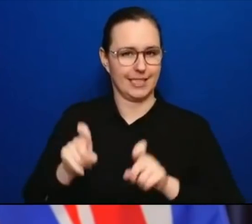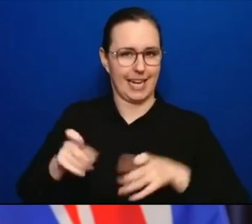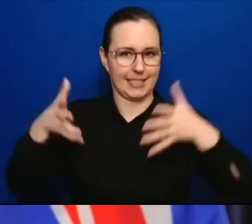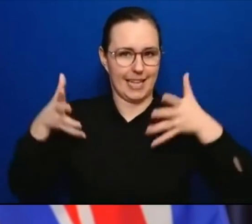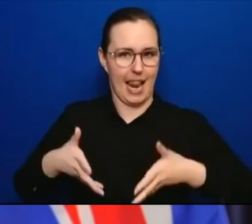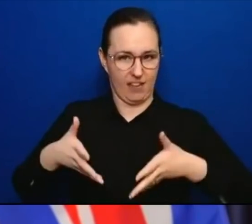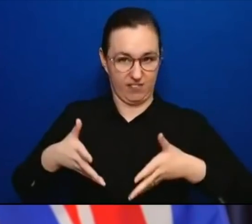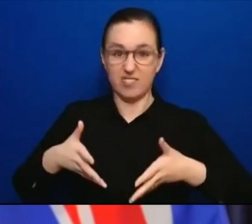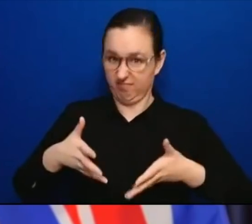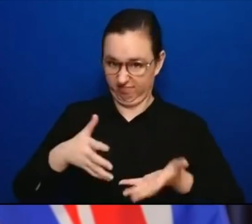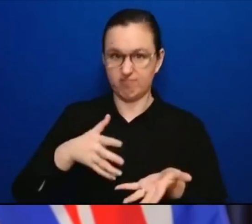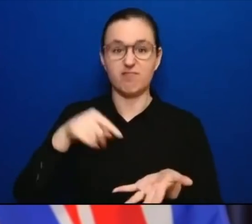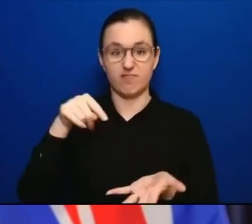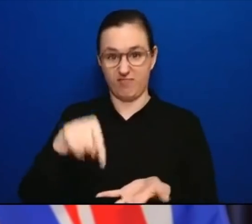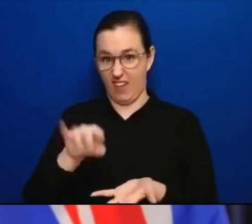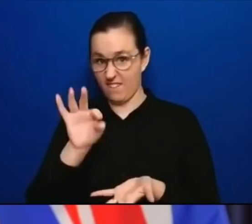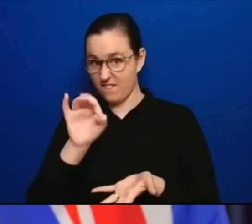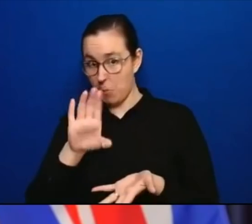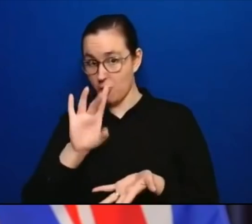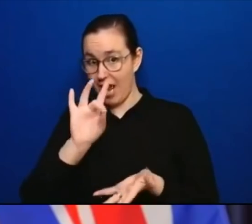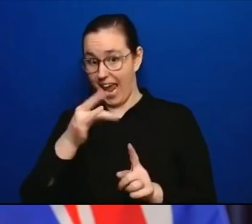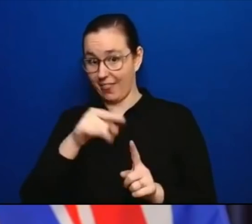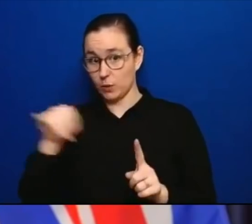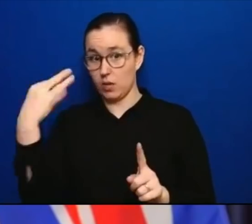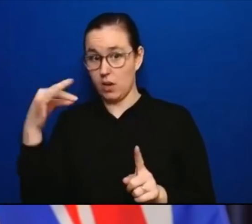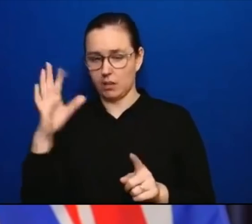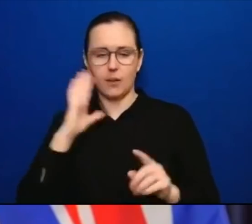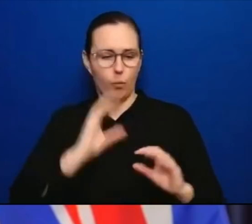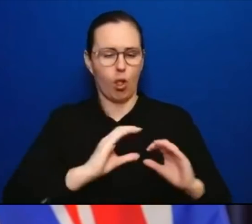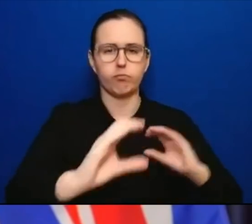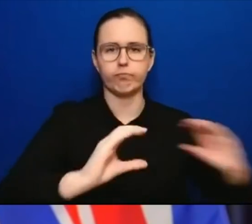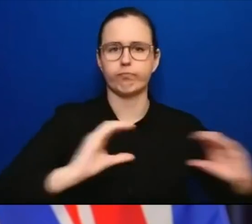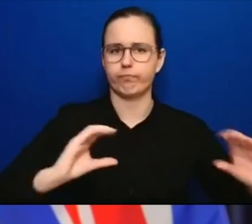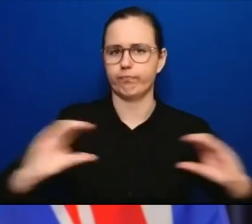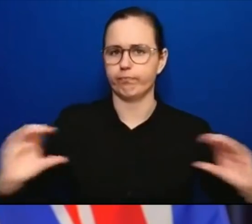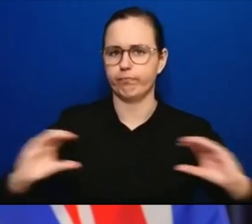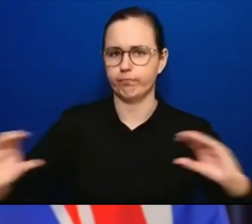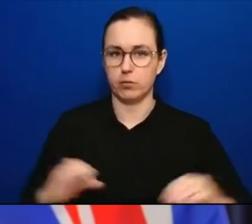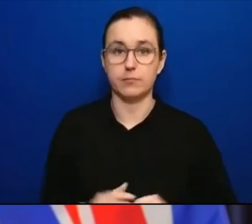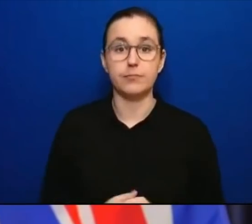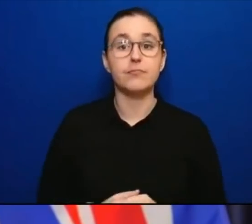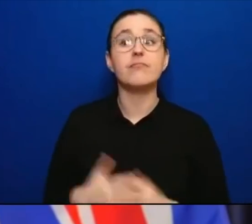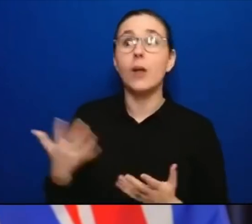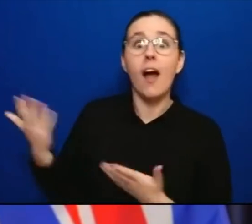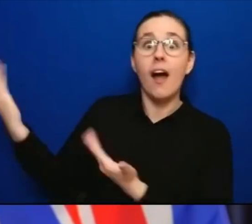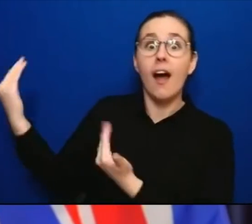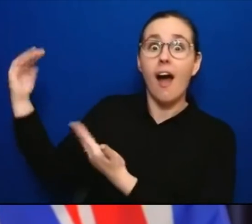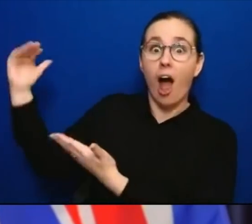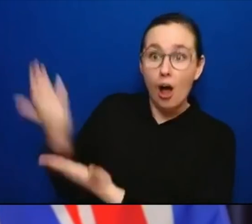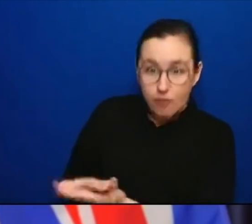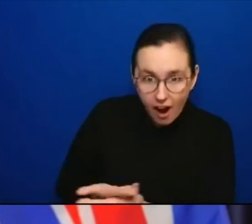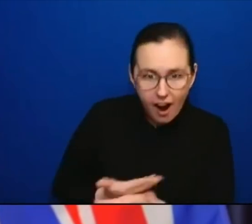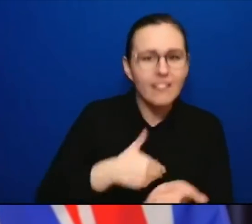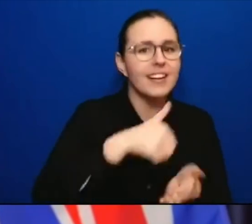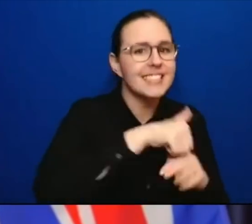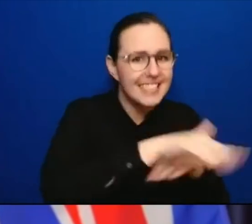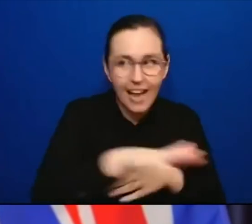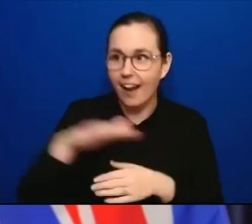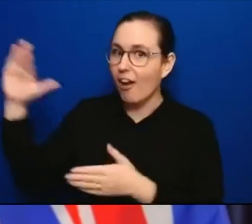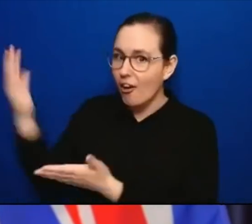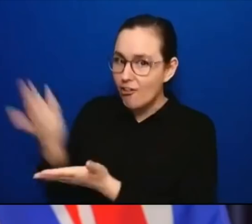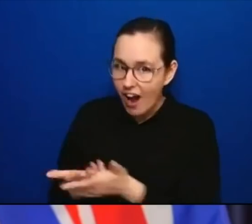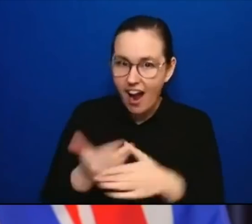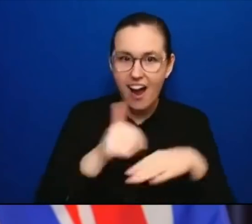Over the next 2 weeks, so they're going out now from February 8th to 19th, subject to the timely delivery and the future delivery, but these rapid tests